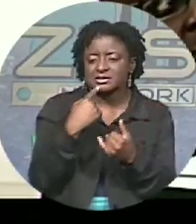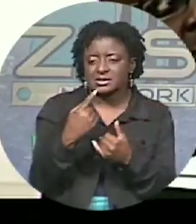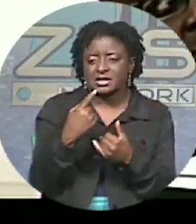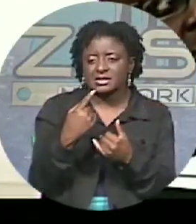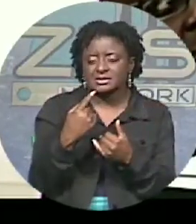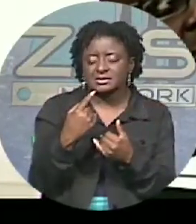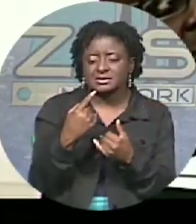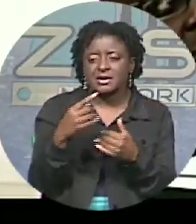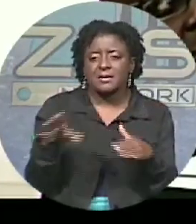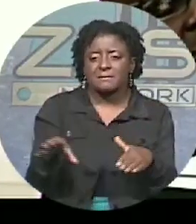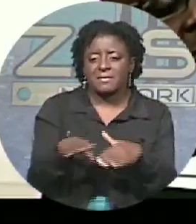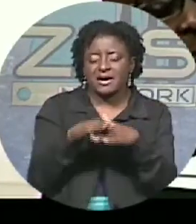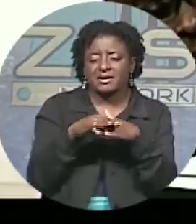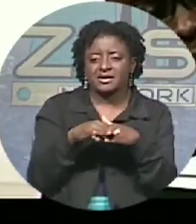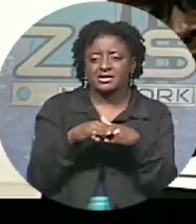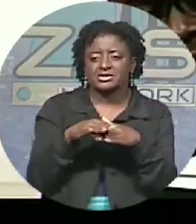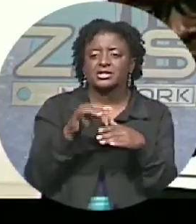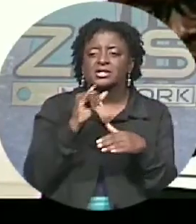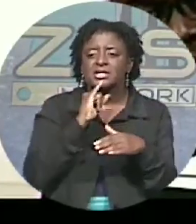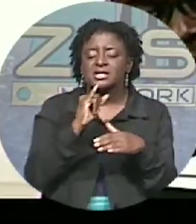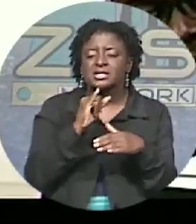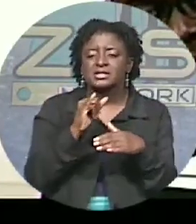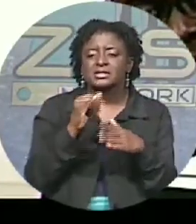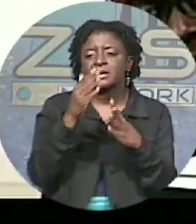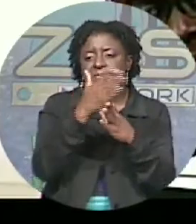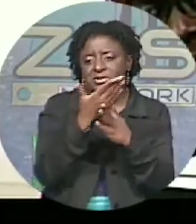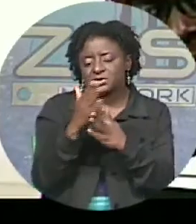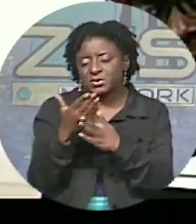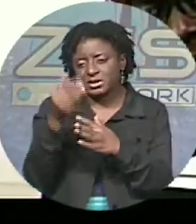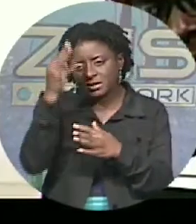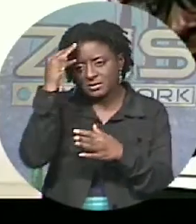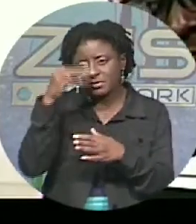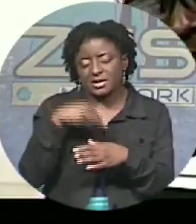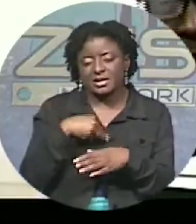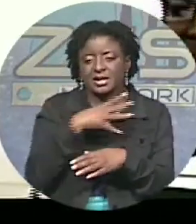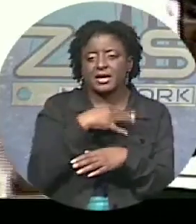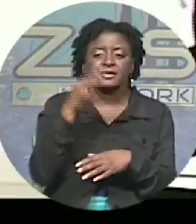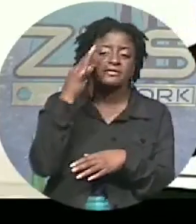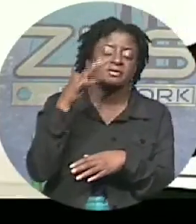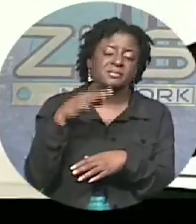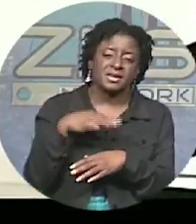that marriage is an institution between a male and a female.